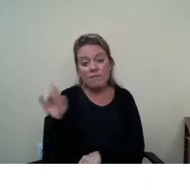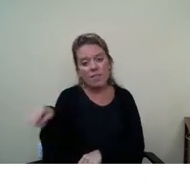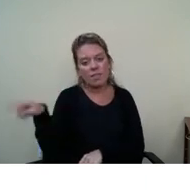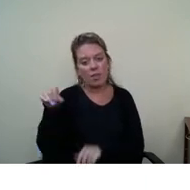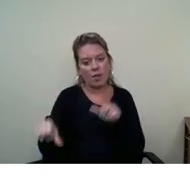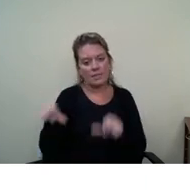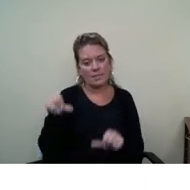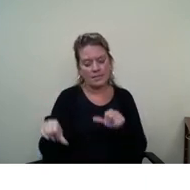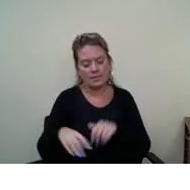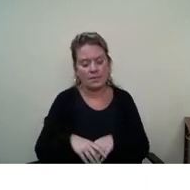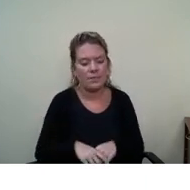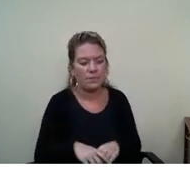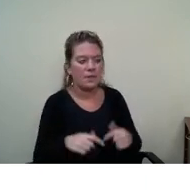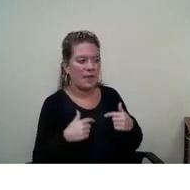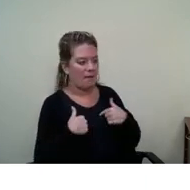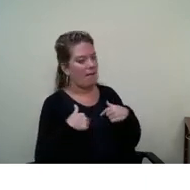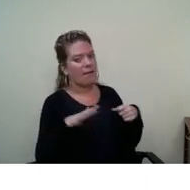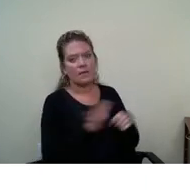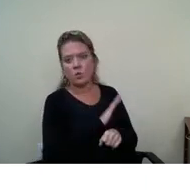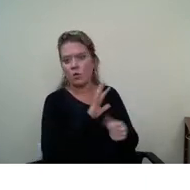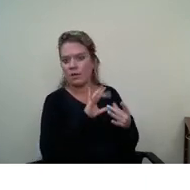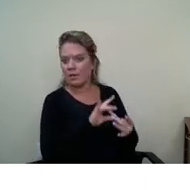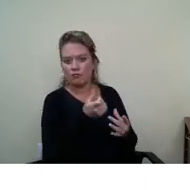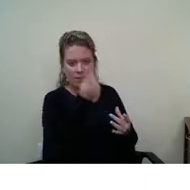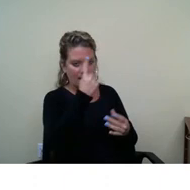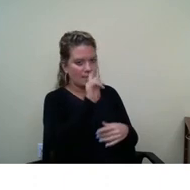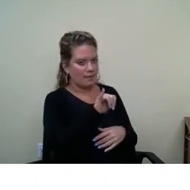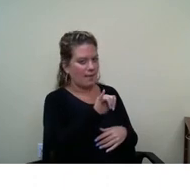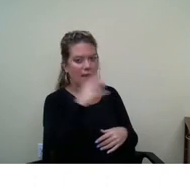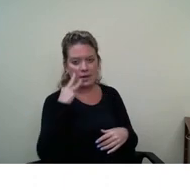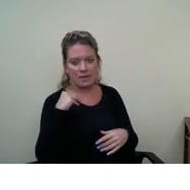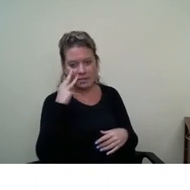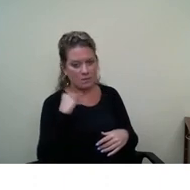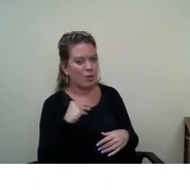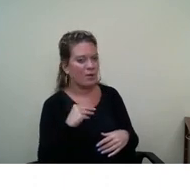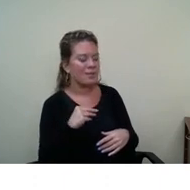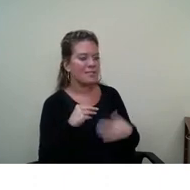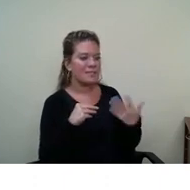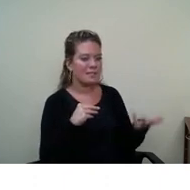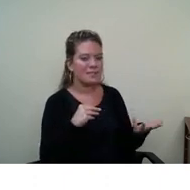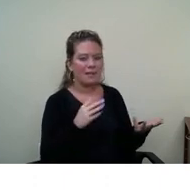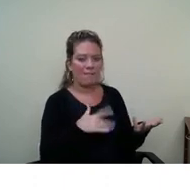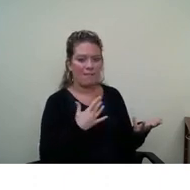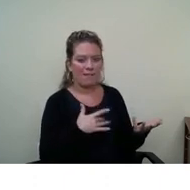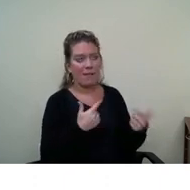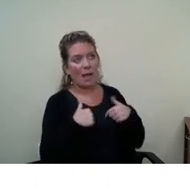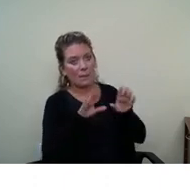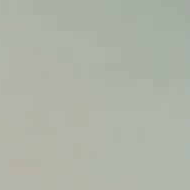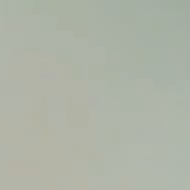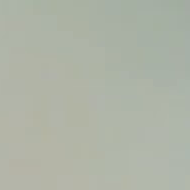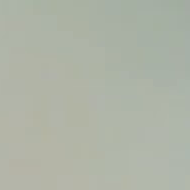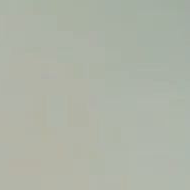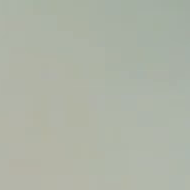hesitant? I totally relate to that, to the experience of being like a child of immigrant